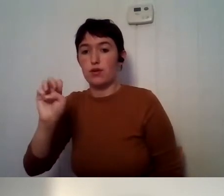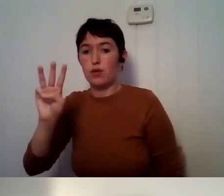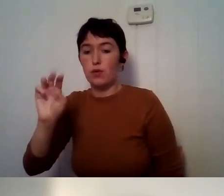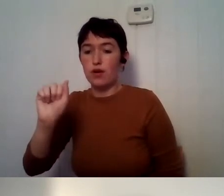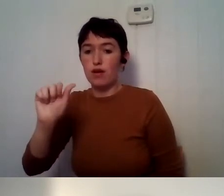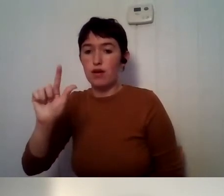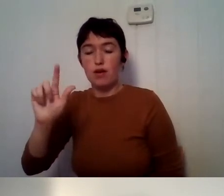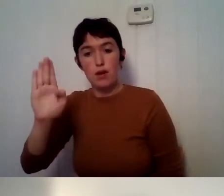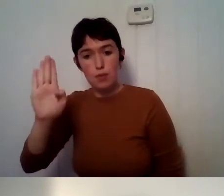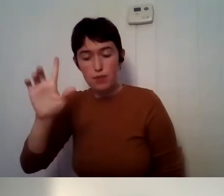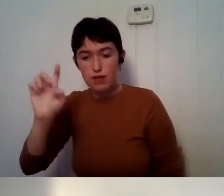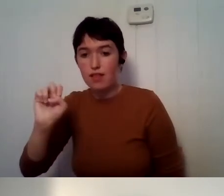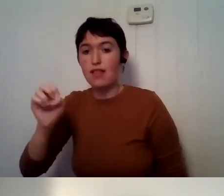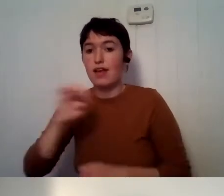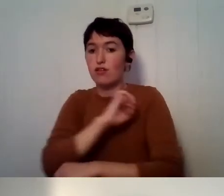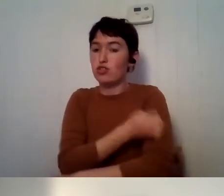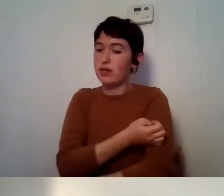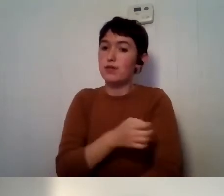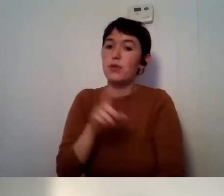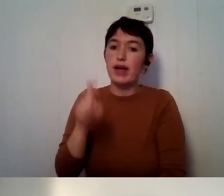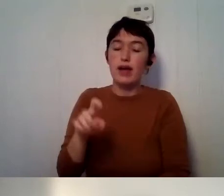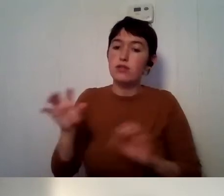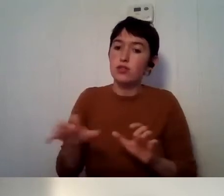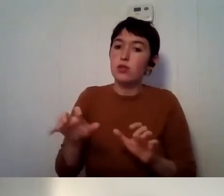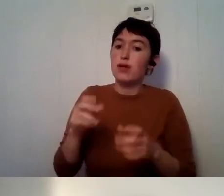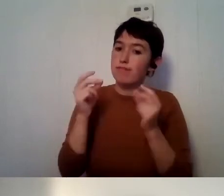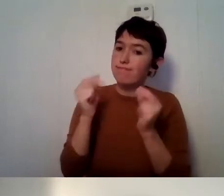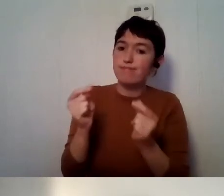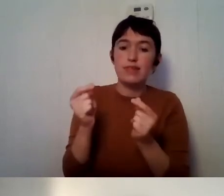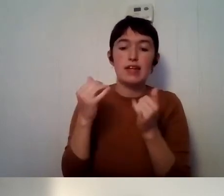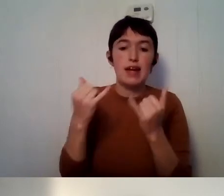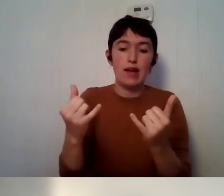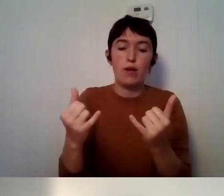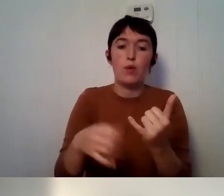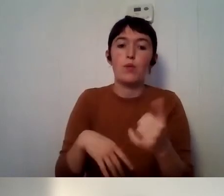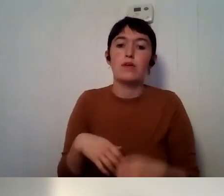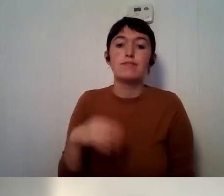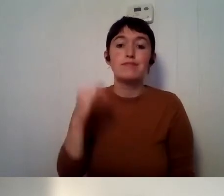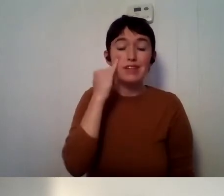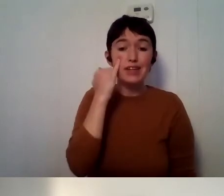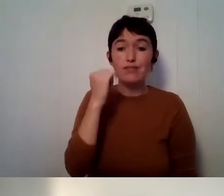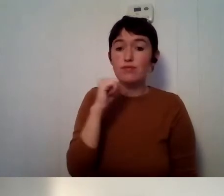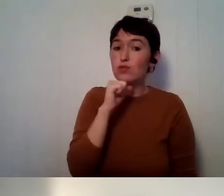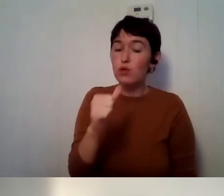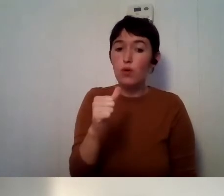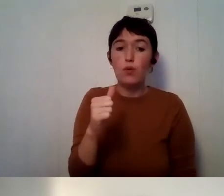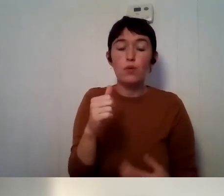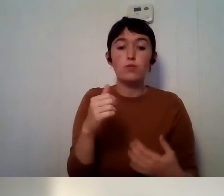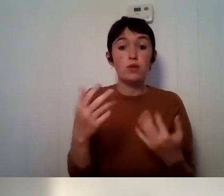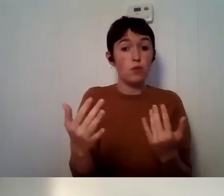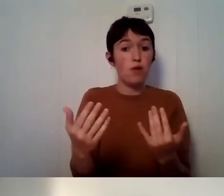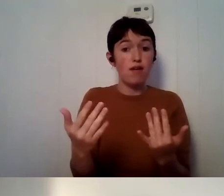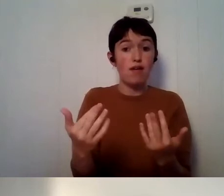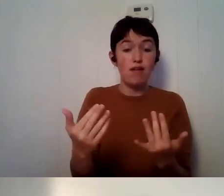too much, but we need to do it immediately, because the later we lead the transition from the fossil fuels to create